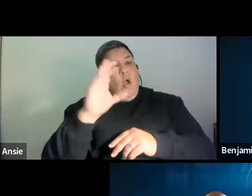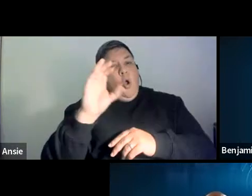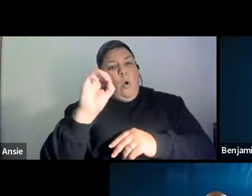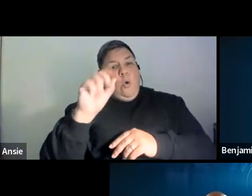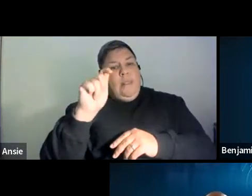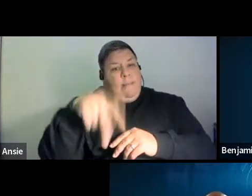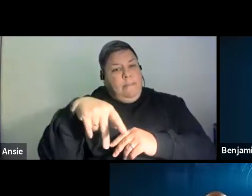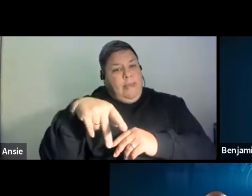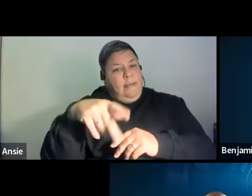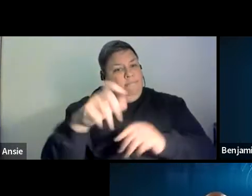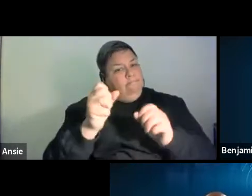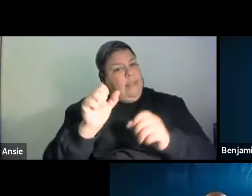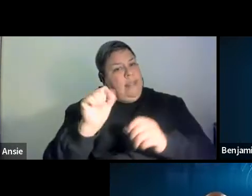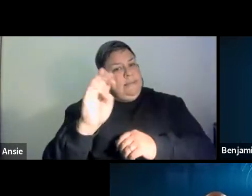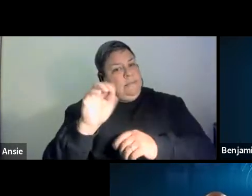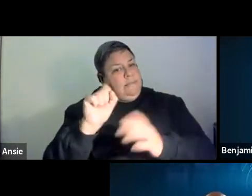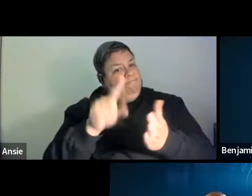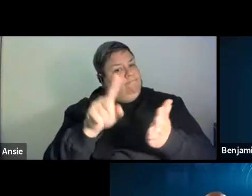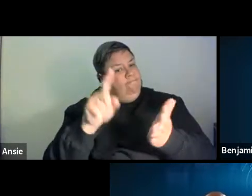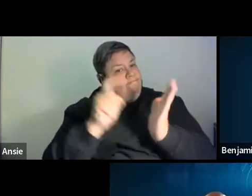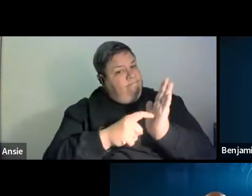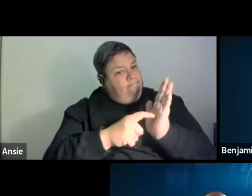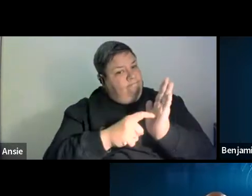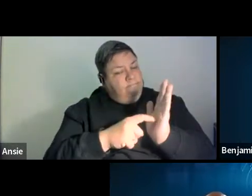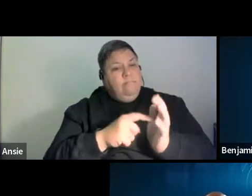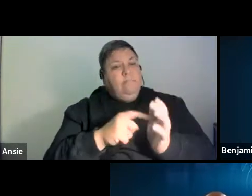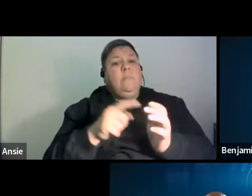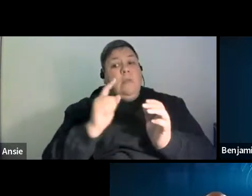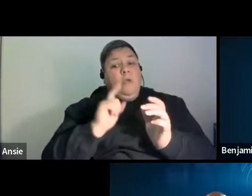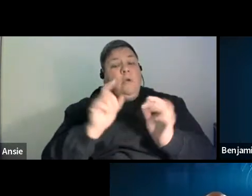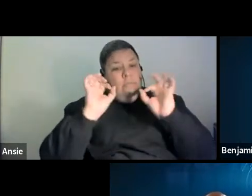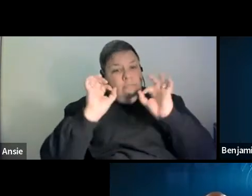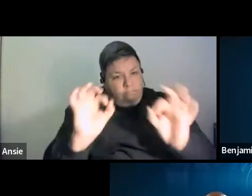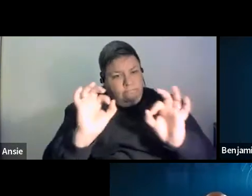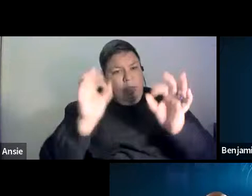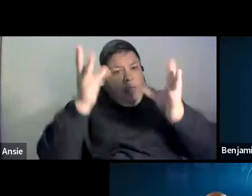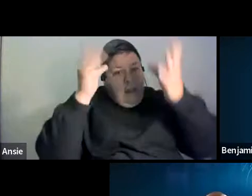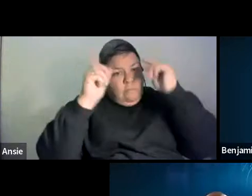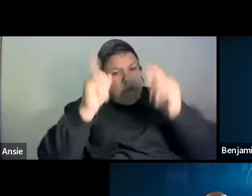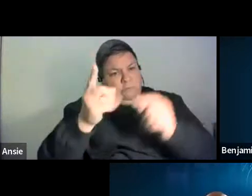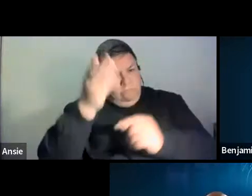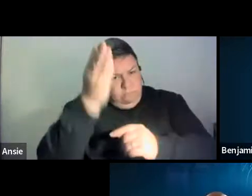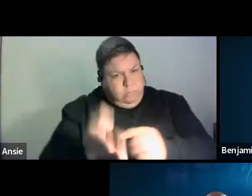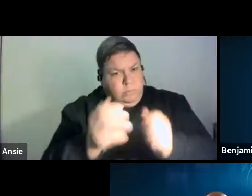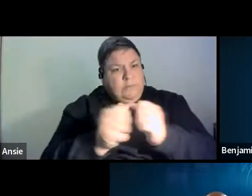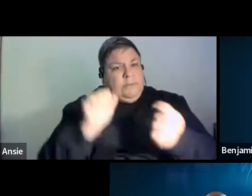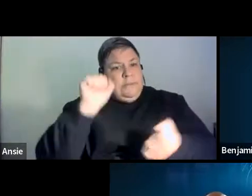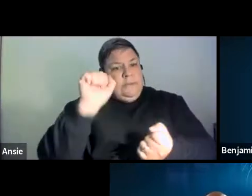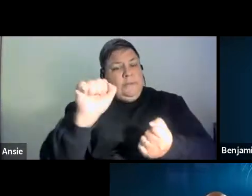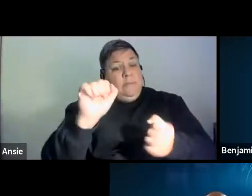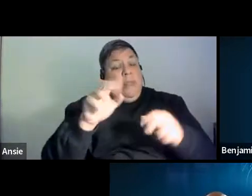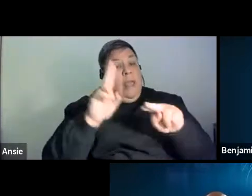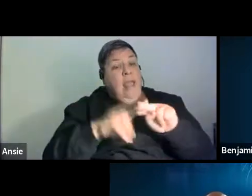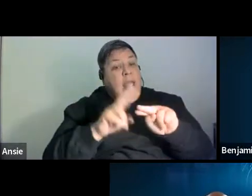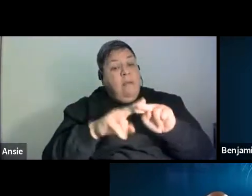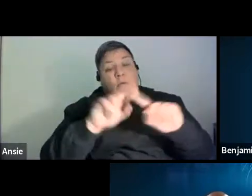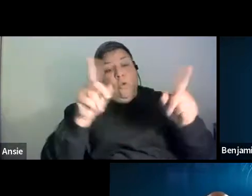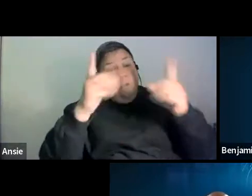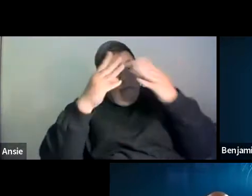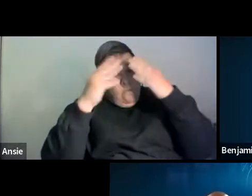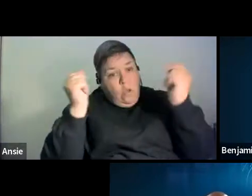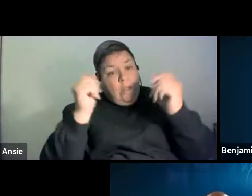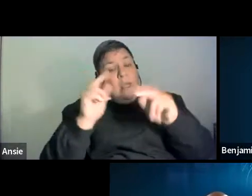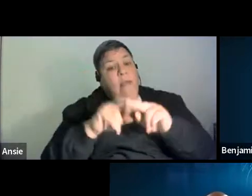that's why it's important that they update the correct information on our system as well. And also not forgetting that if it is that you have an